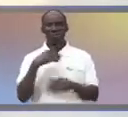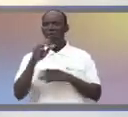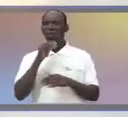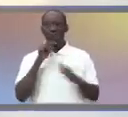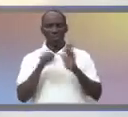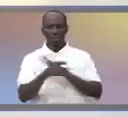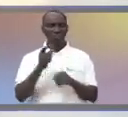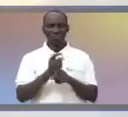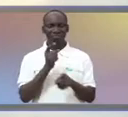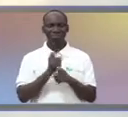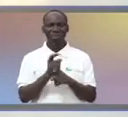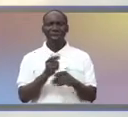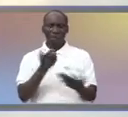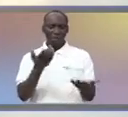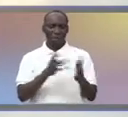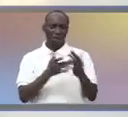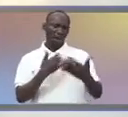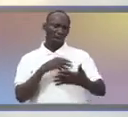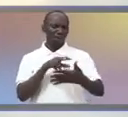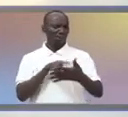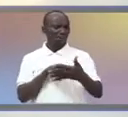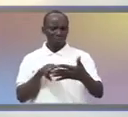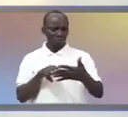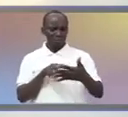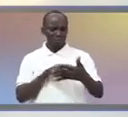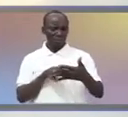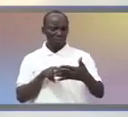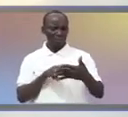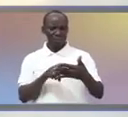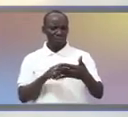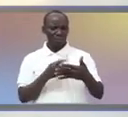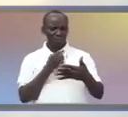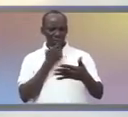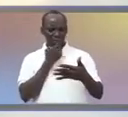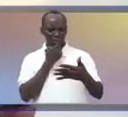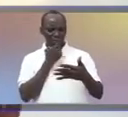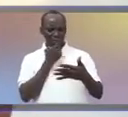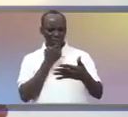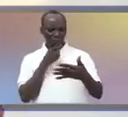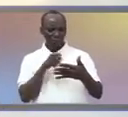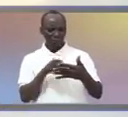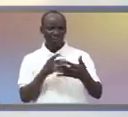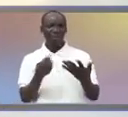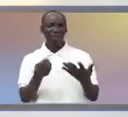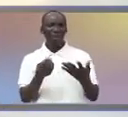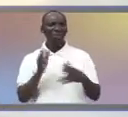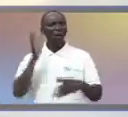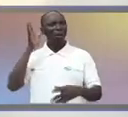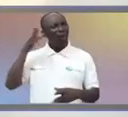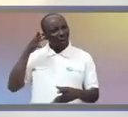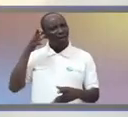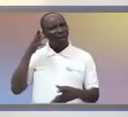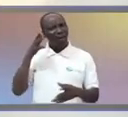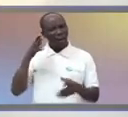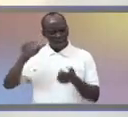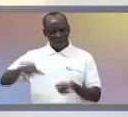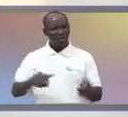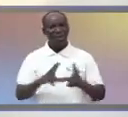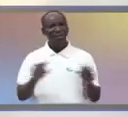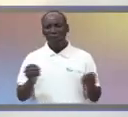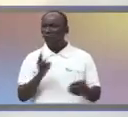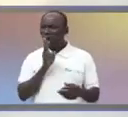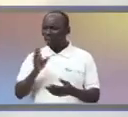da na so ye adwene se e bekoso adi su egu cup mu e ya so den etie yankopon